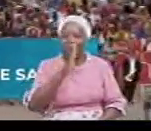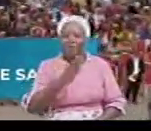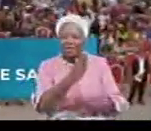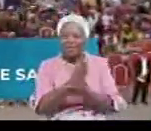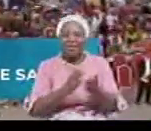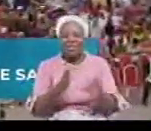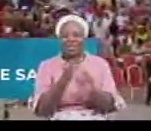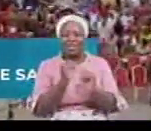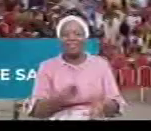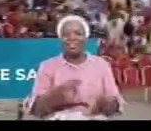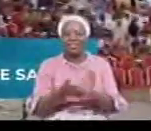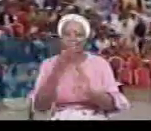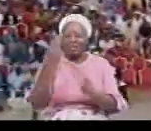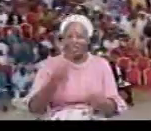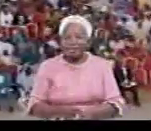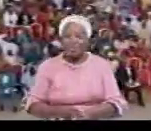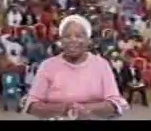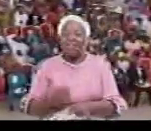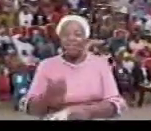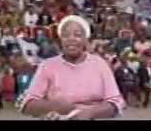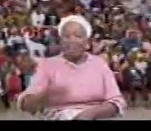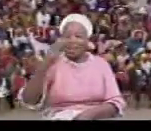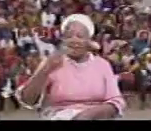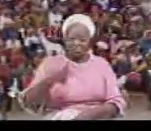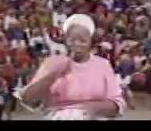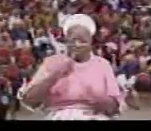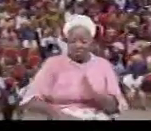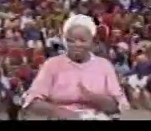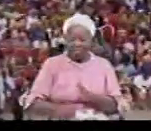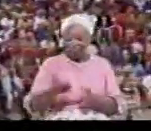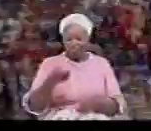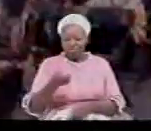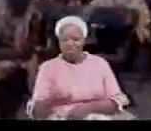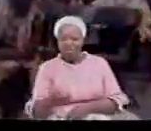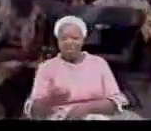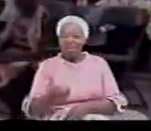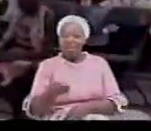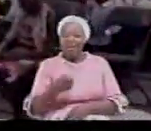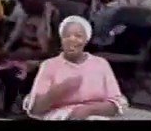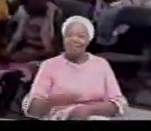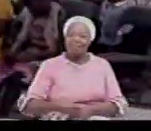big and the small, the old and the young. I will be a partaker.